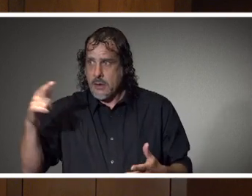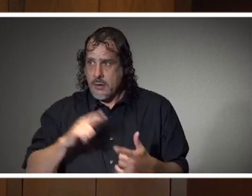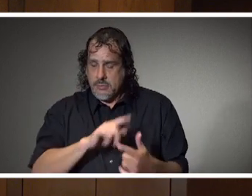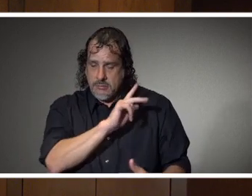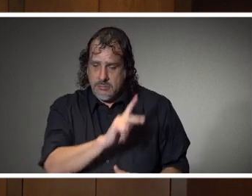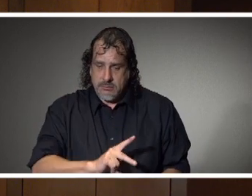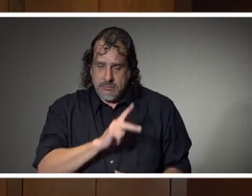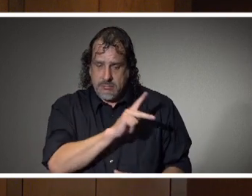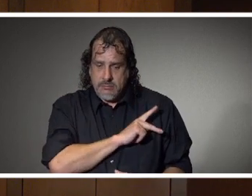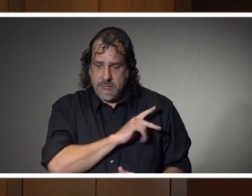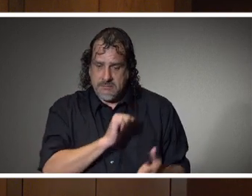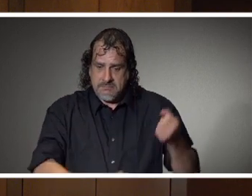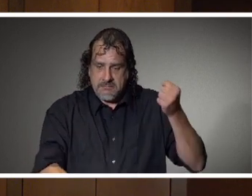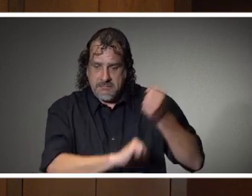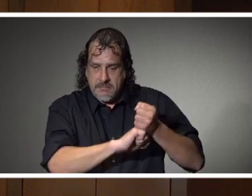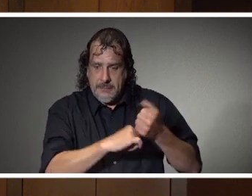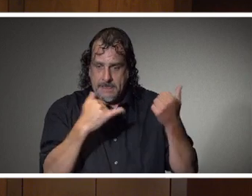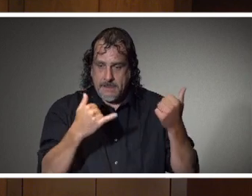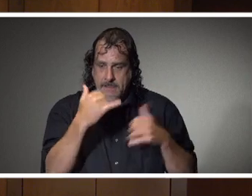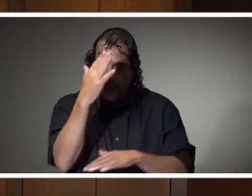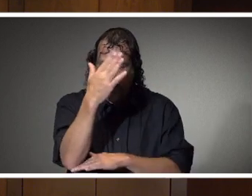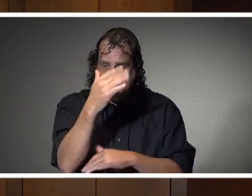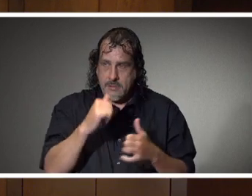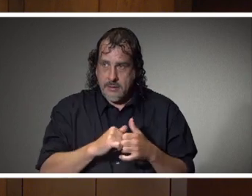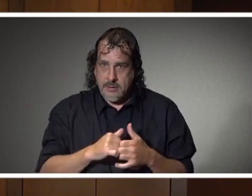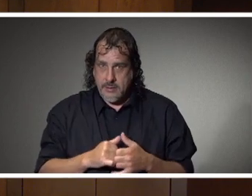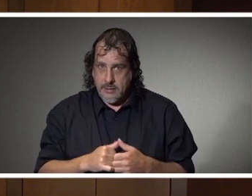position on the current Mississippi flag outside